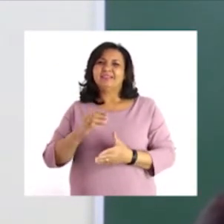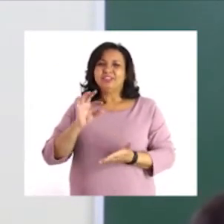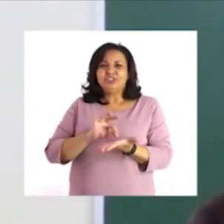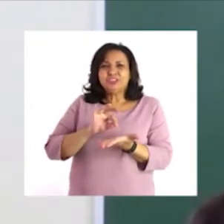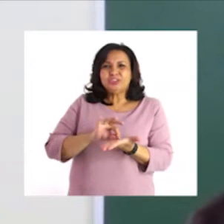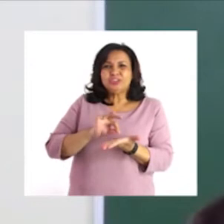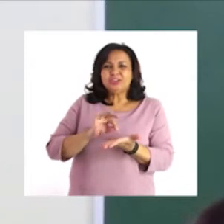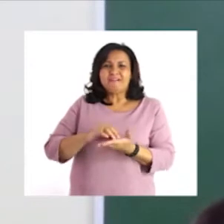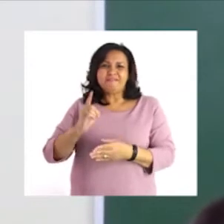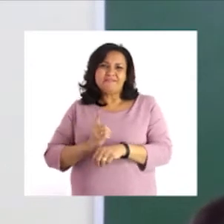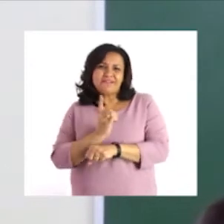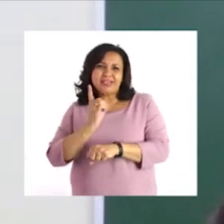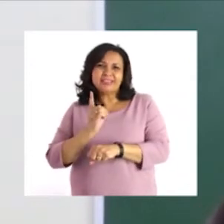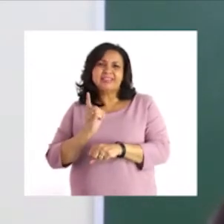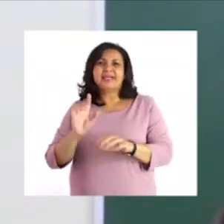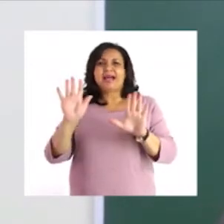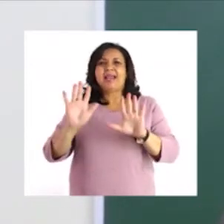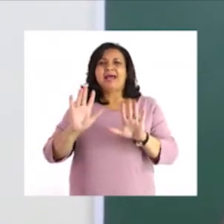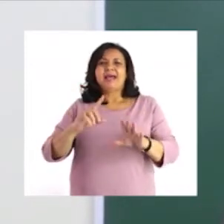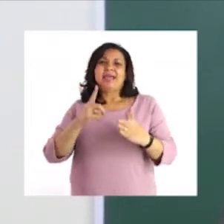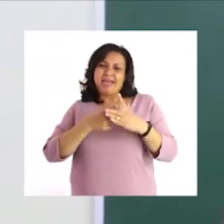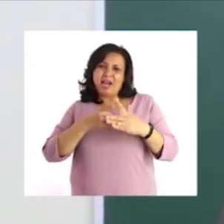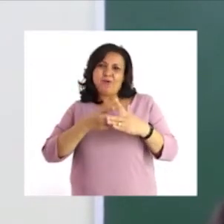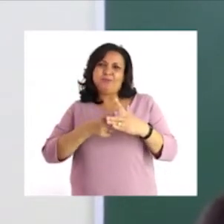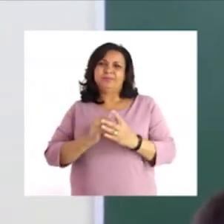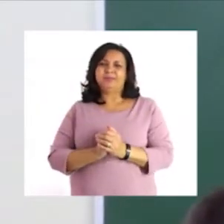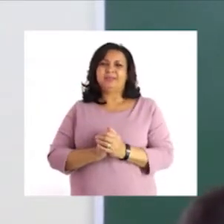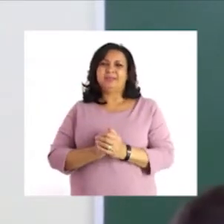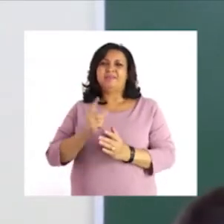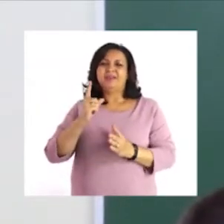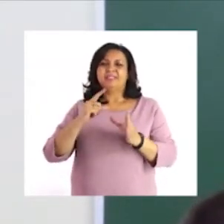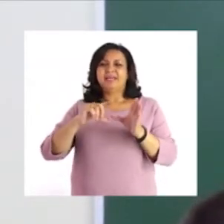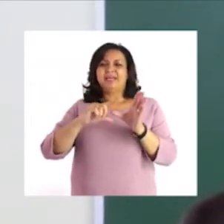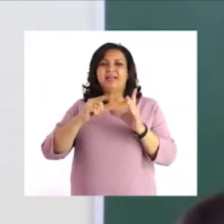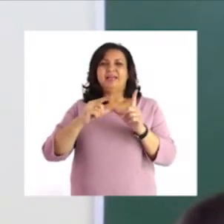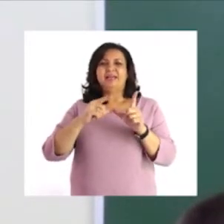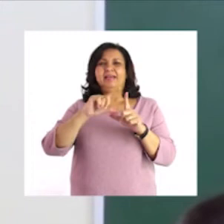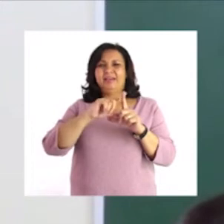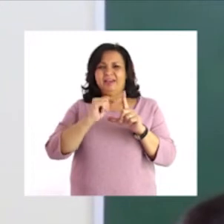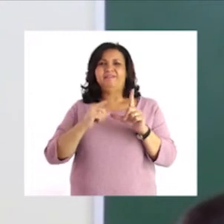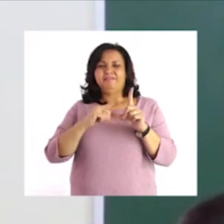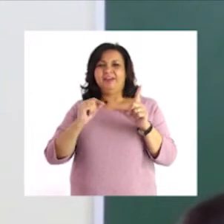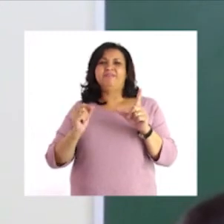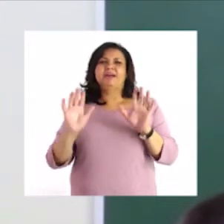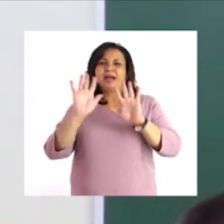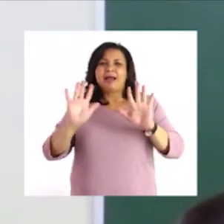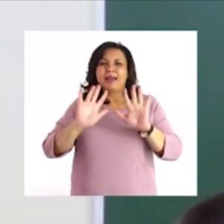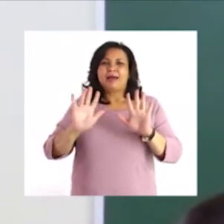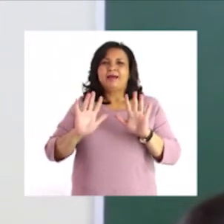the first chick yellow. Show me the first leaf. Let's color the